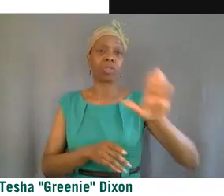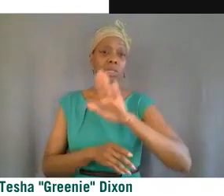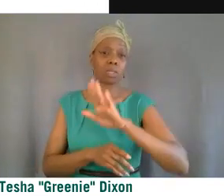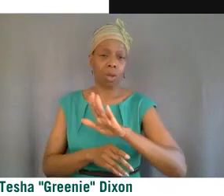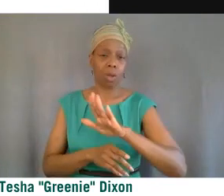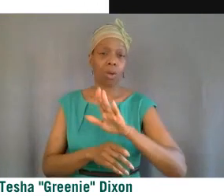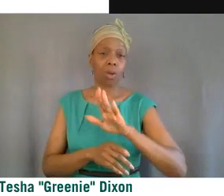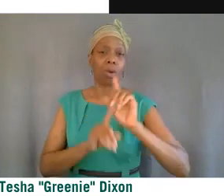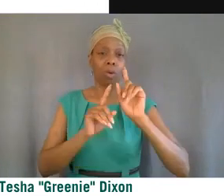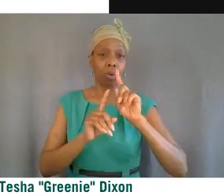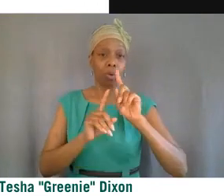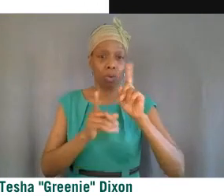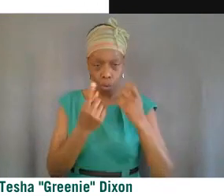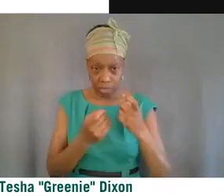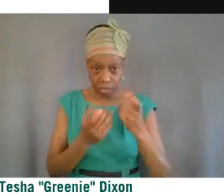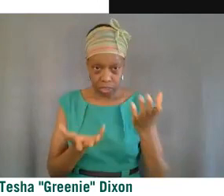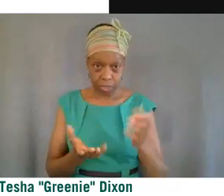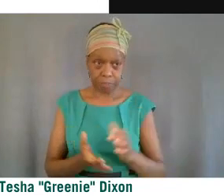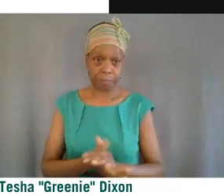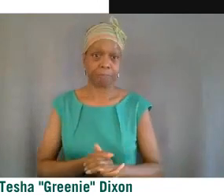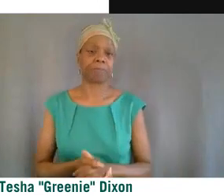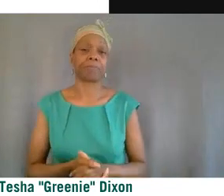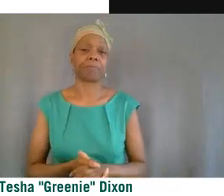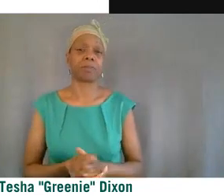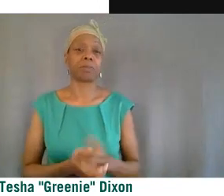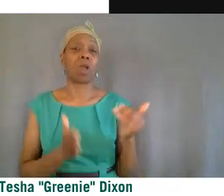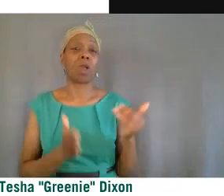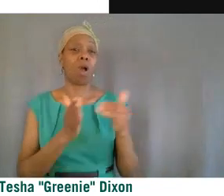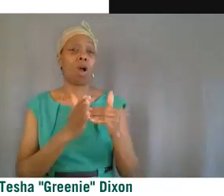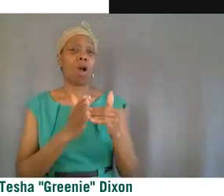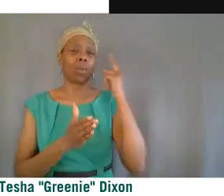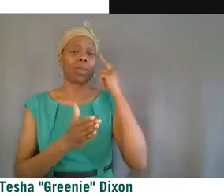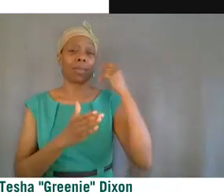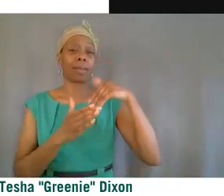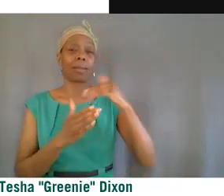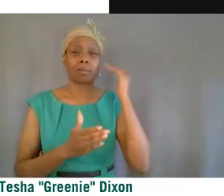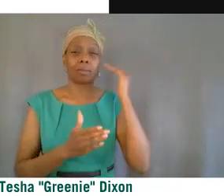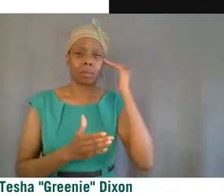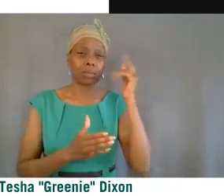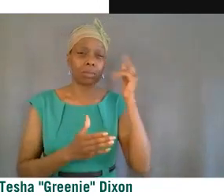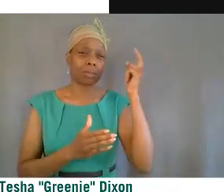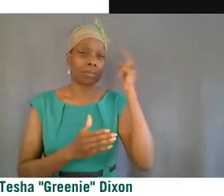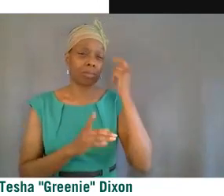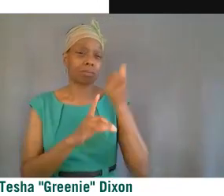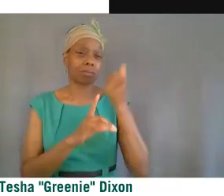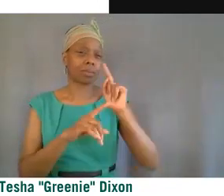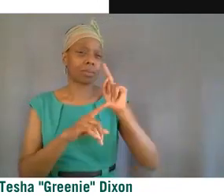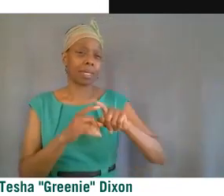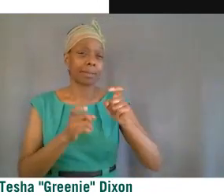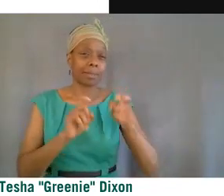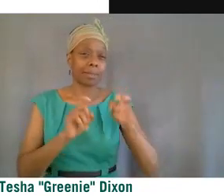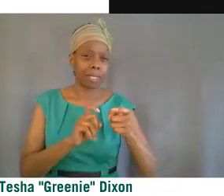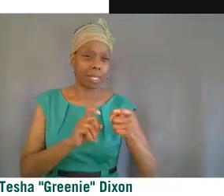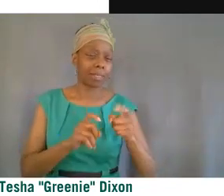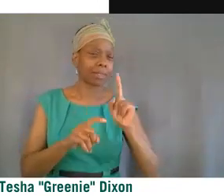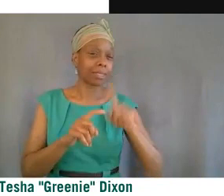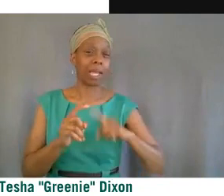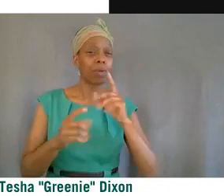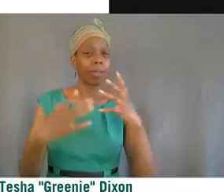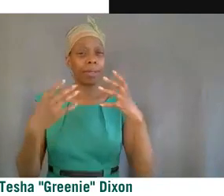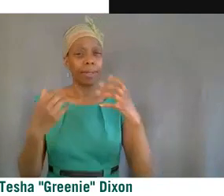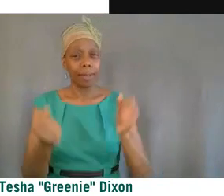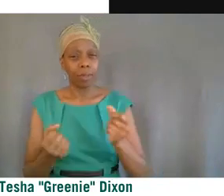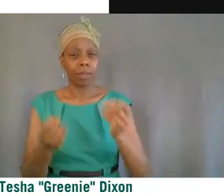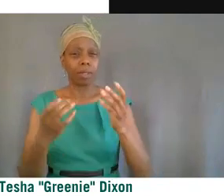You know, we often think, especially in adults, that the brain can't change very much. It can't heal very much. It's